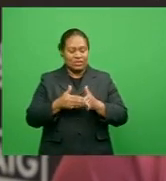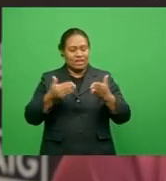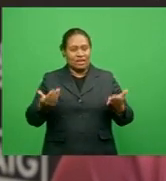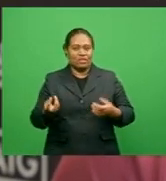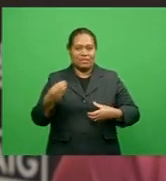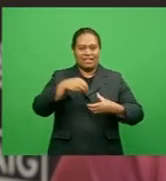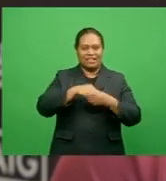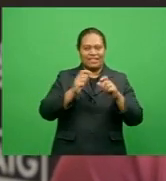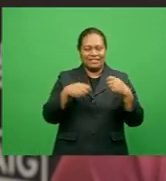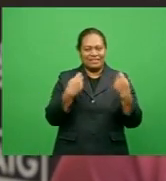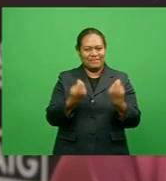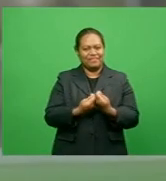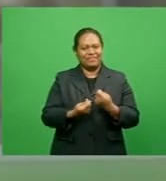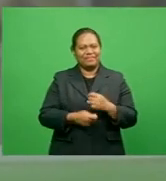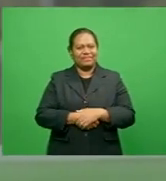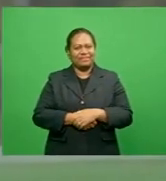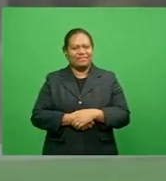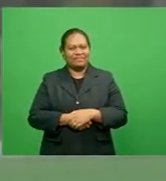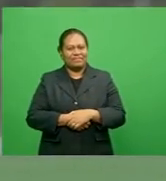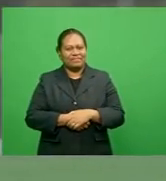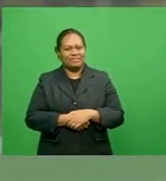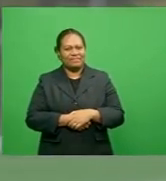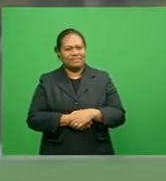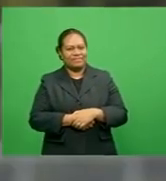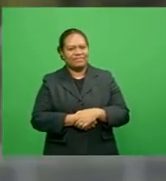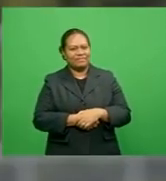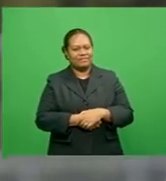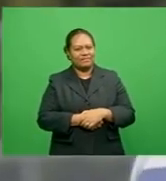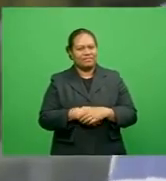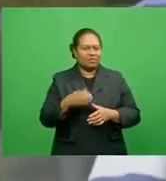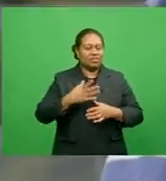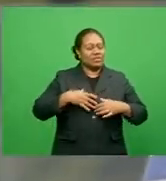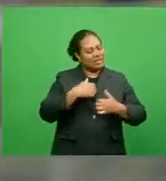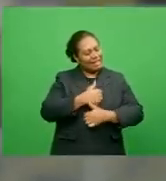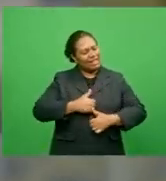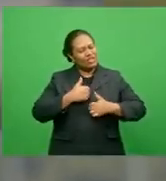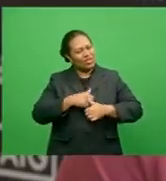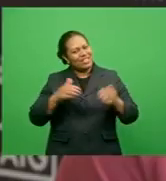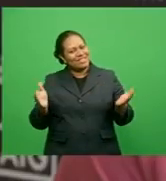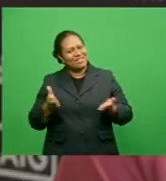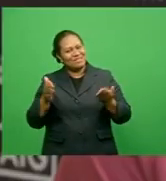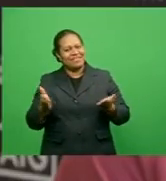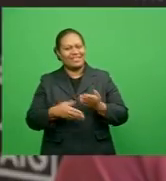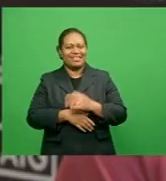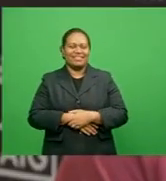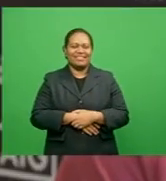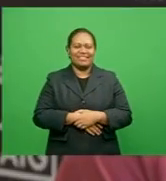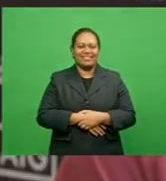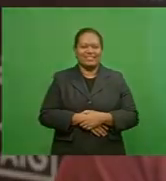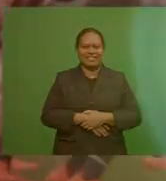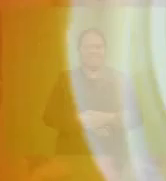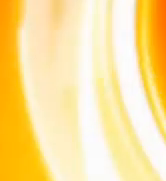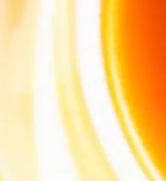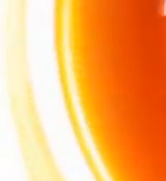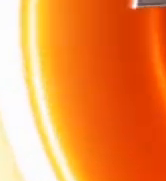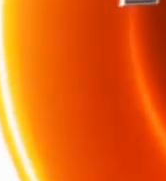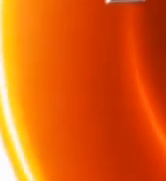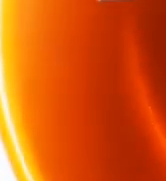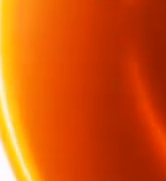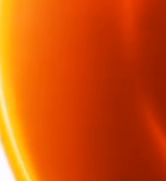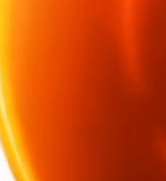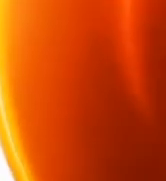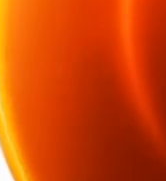just play like yourself," sort of thing. And I'm just enjoying playing at the moment, and just grateful for all the minutes I get.